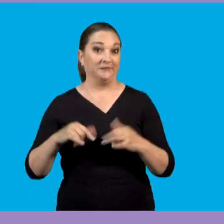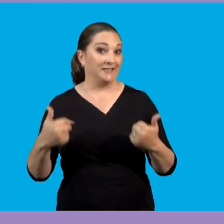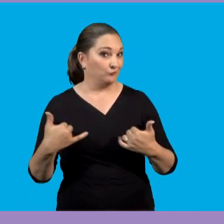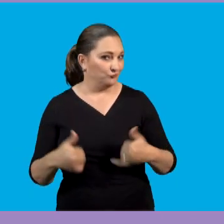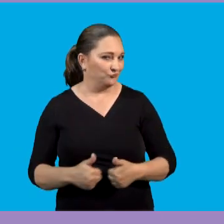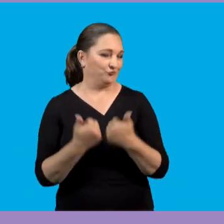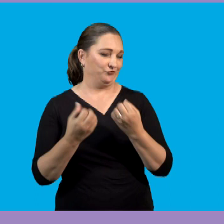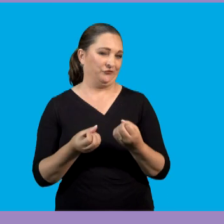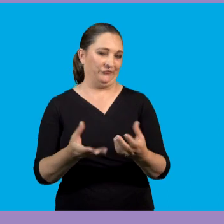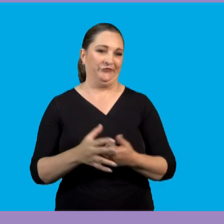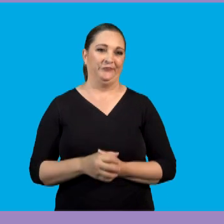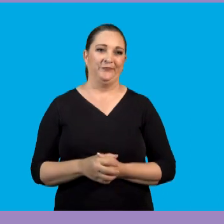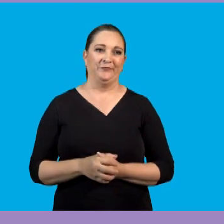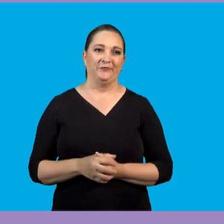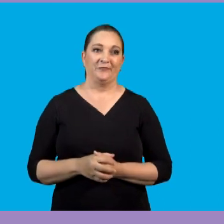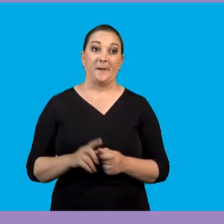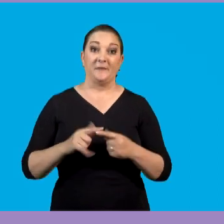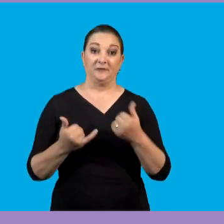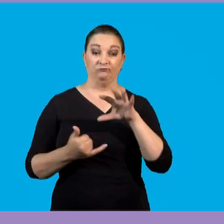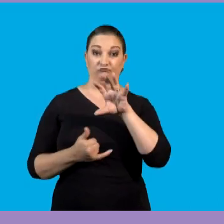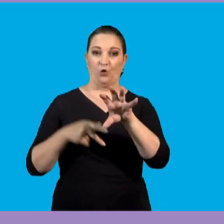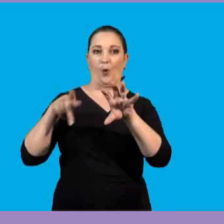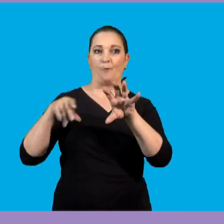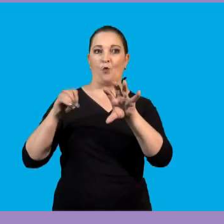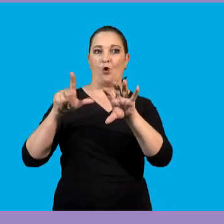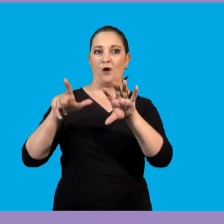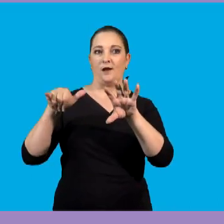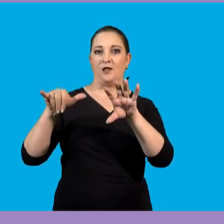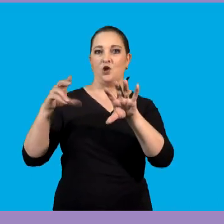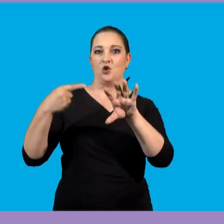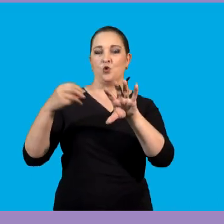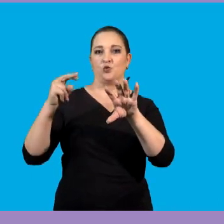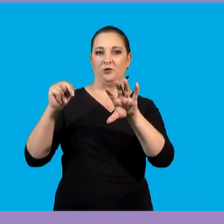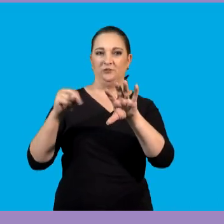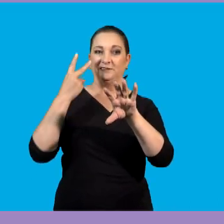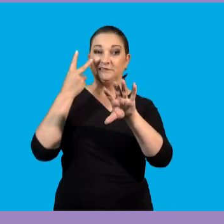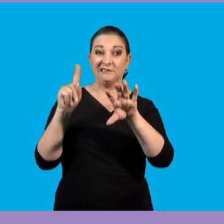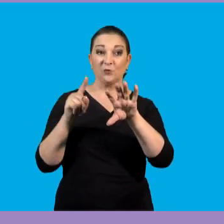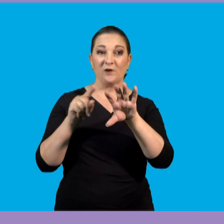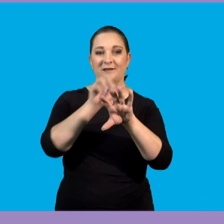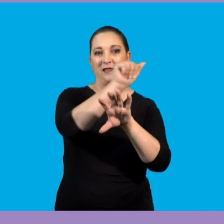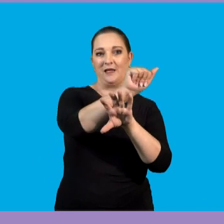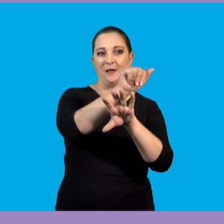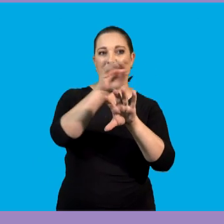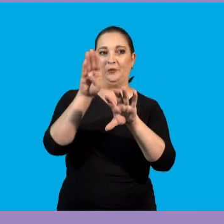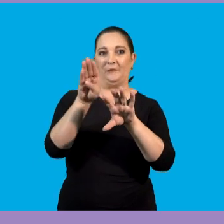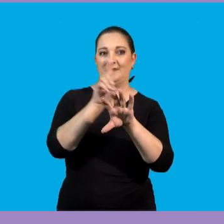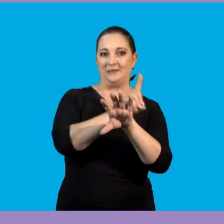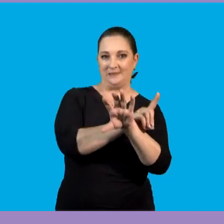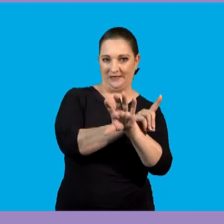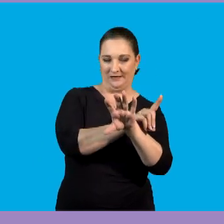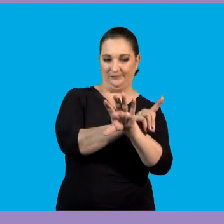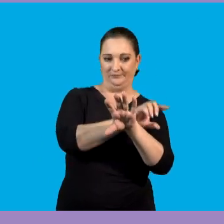nice challenge. So the polygon below is given. Prove that triangle ABD